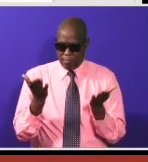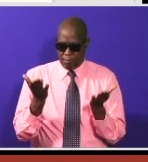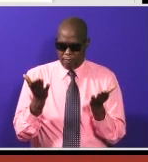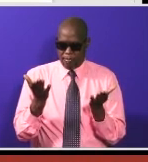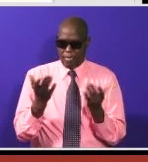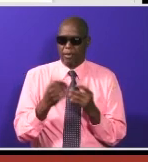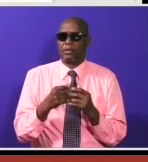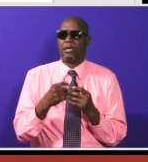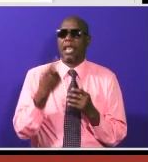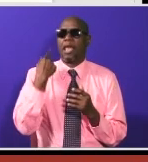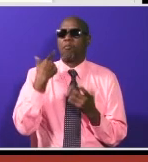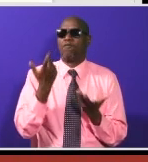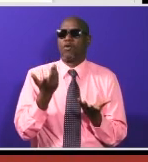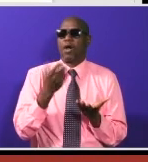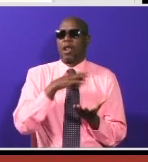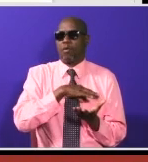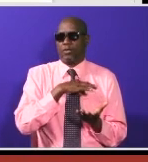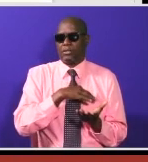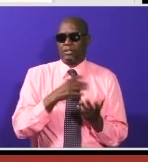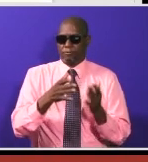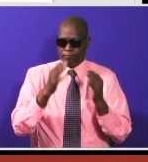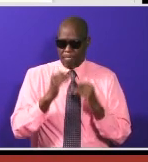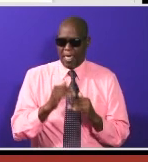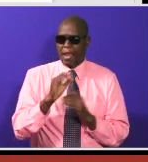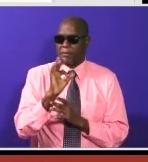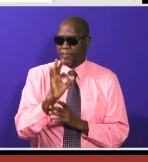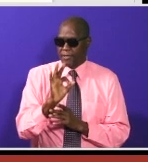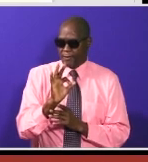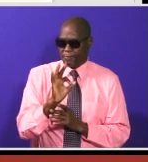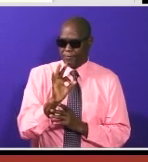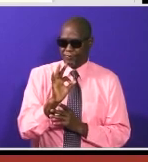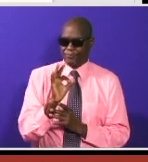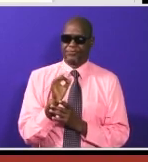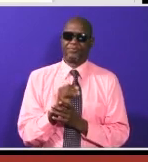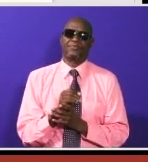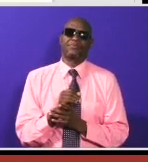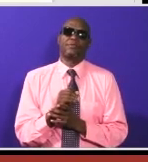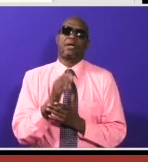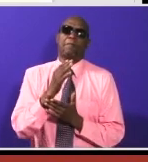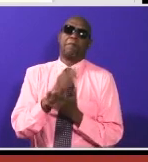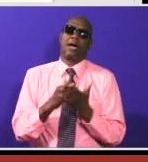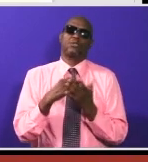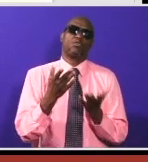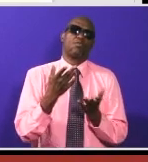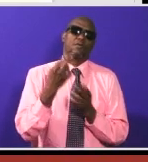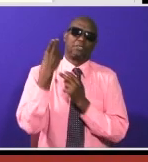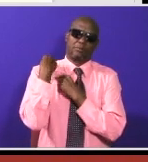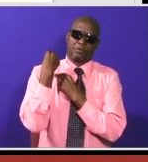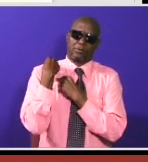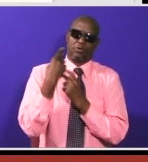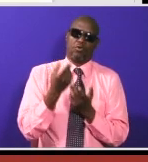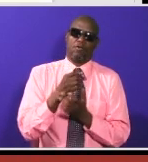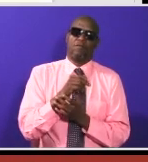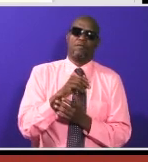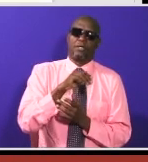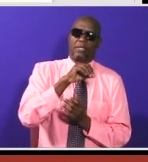allowances. Of course, number three, part of the mandate or the principles of remuneration is